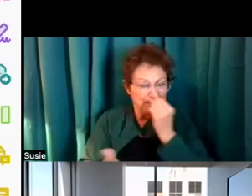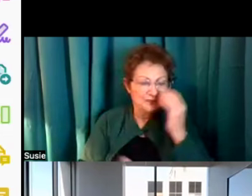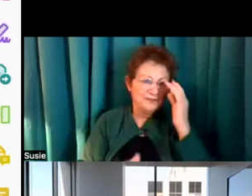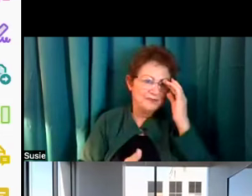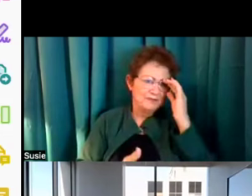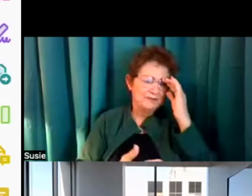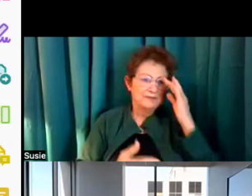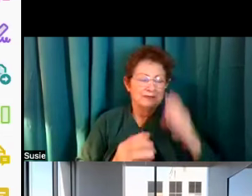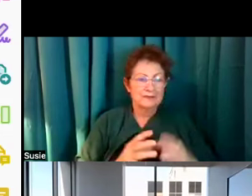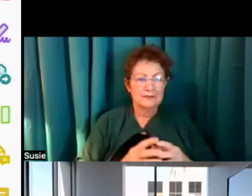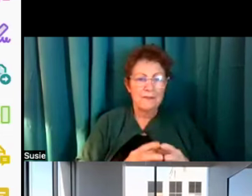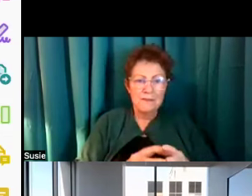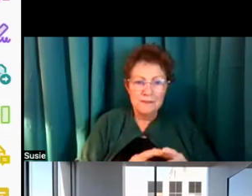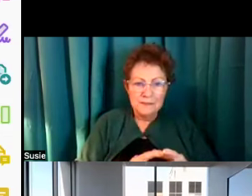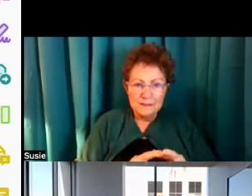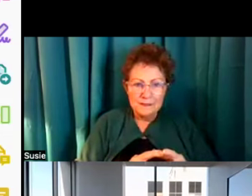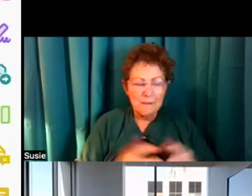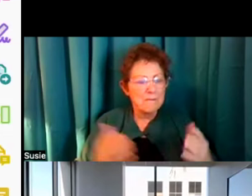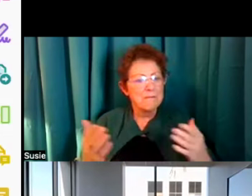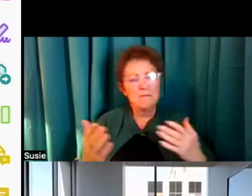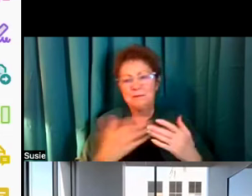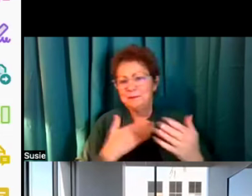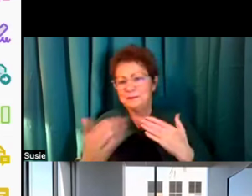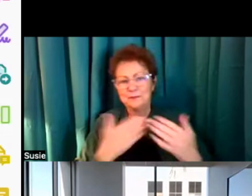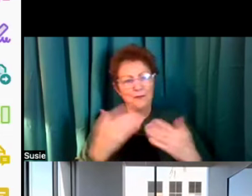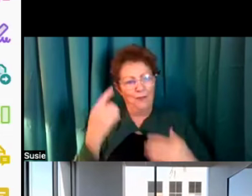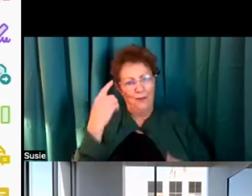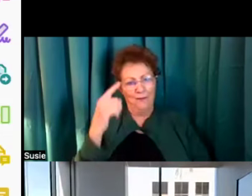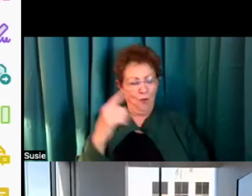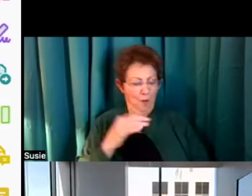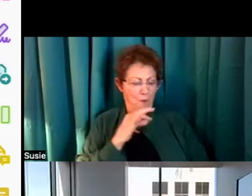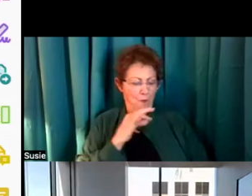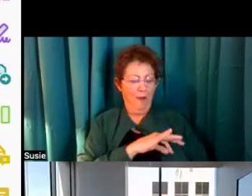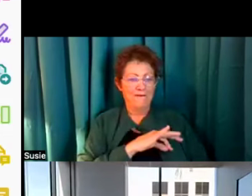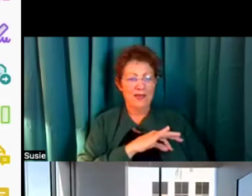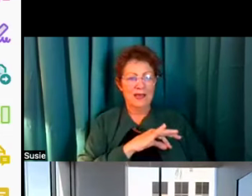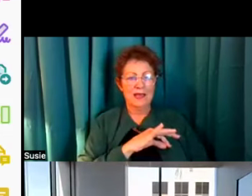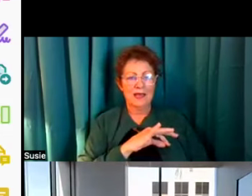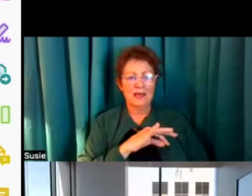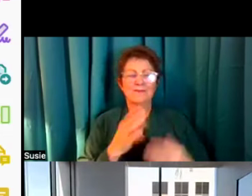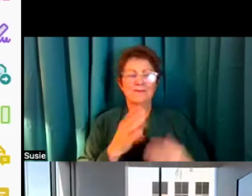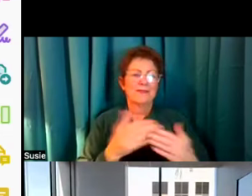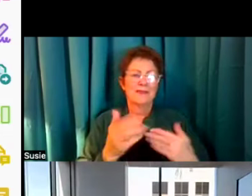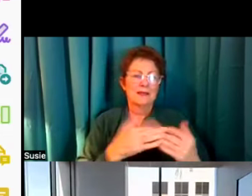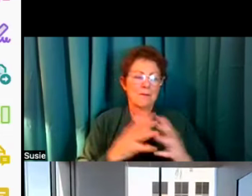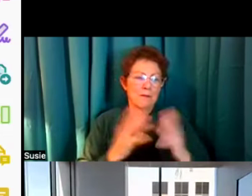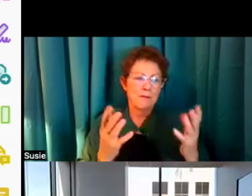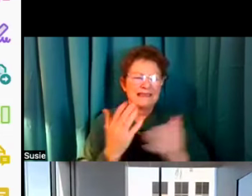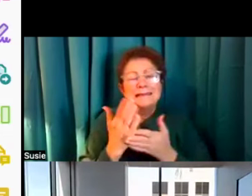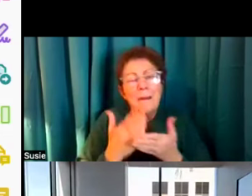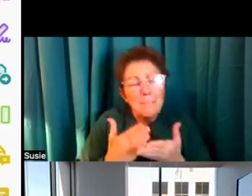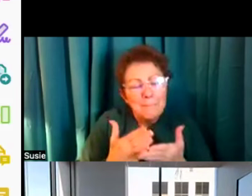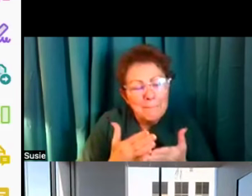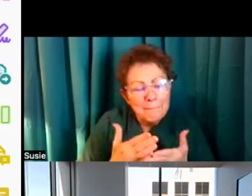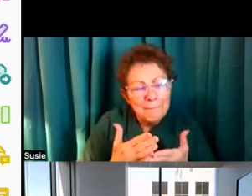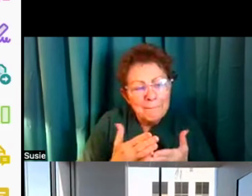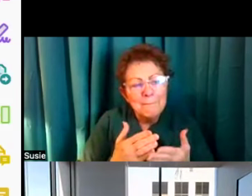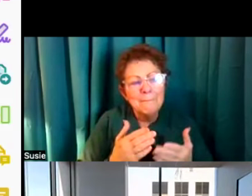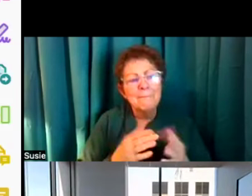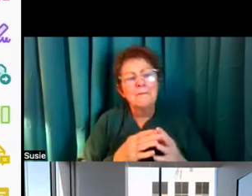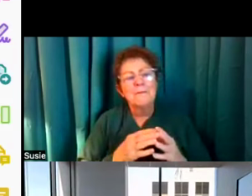is it does not matter that the for-profit, it doesn't matter very much. It matters some. It does not matter very much if